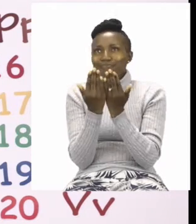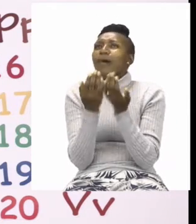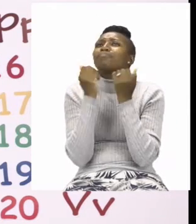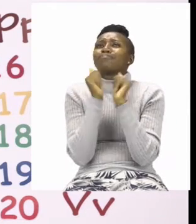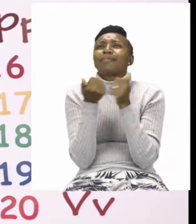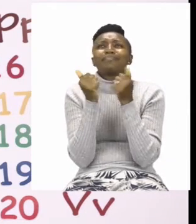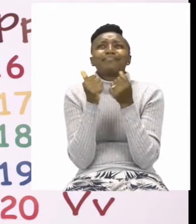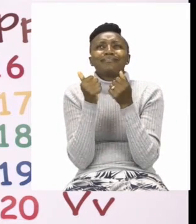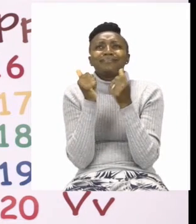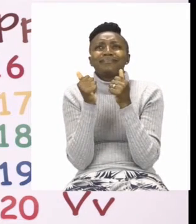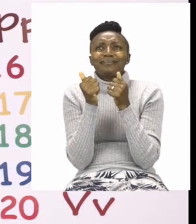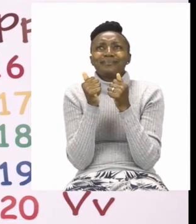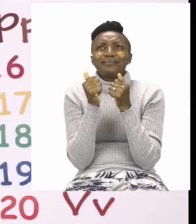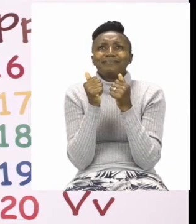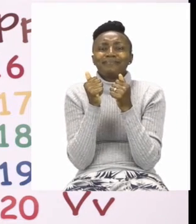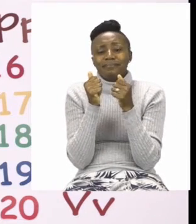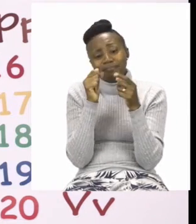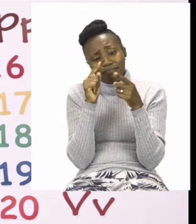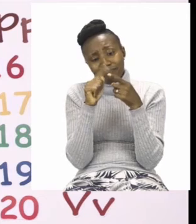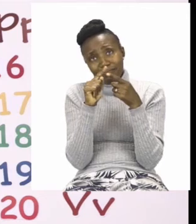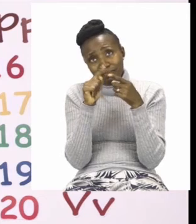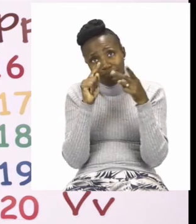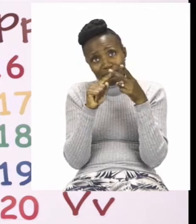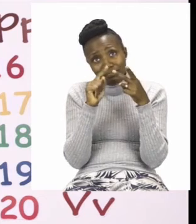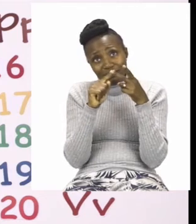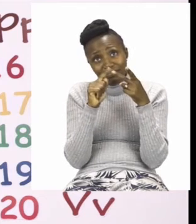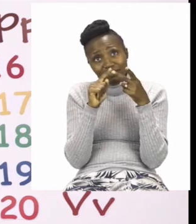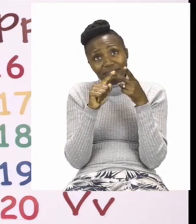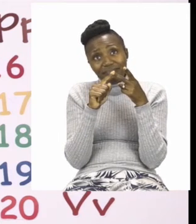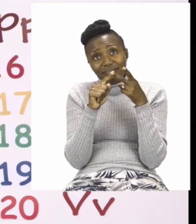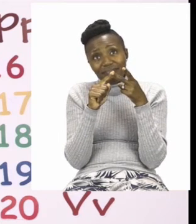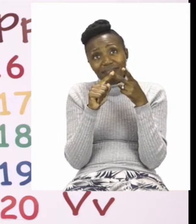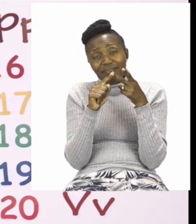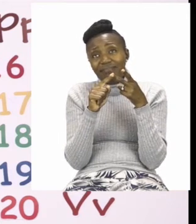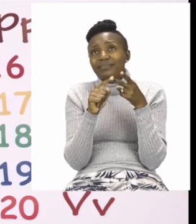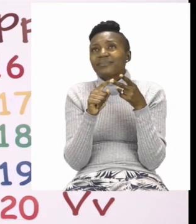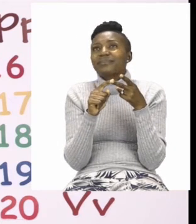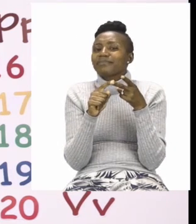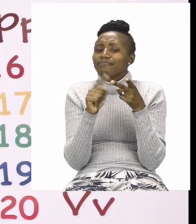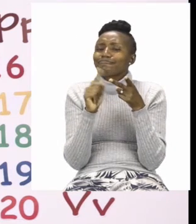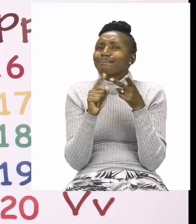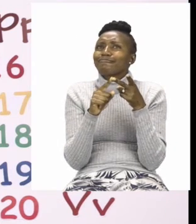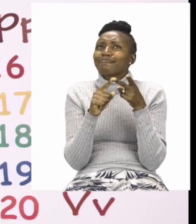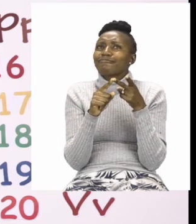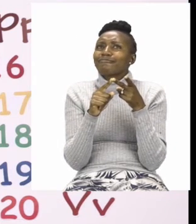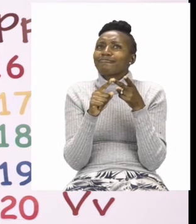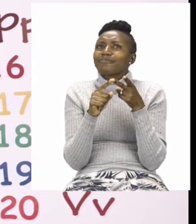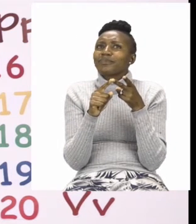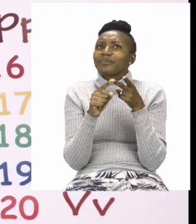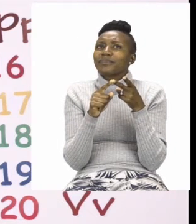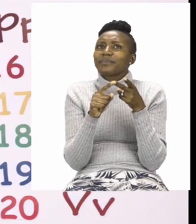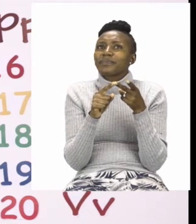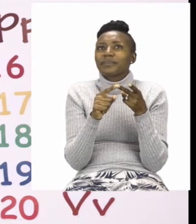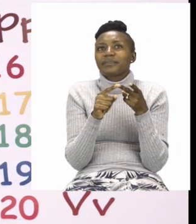done. The next thing that is on your page, we use it to write with, and this one